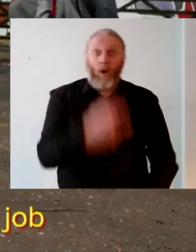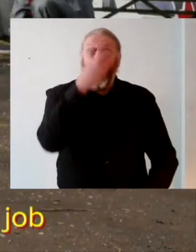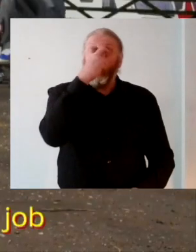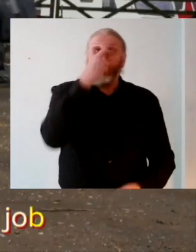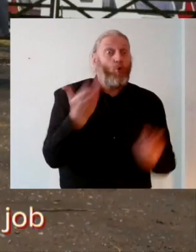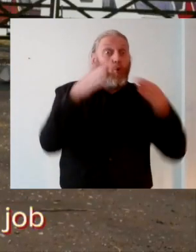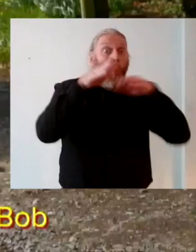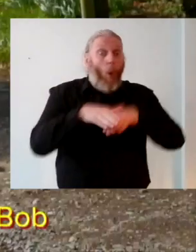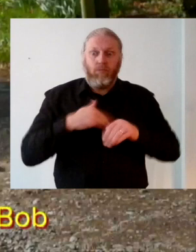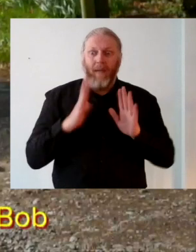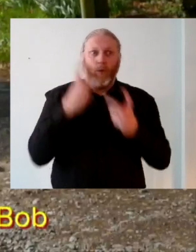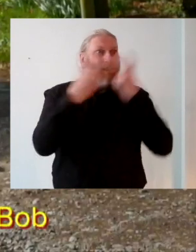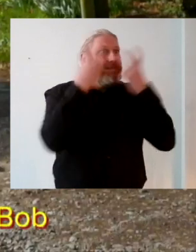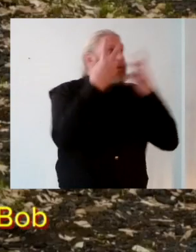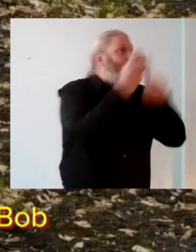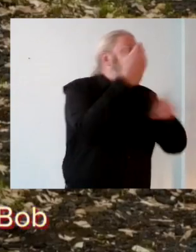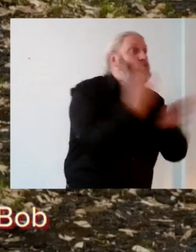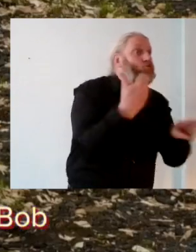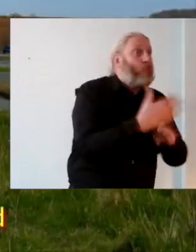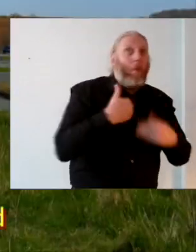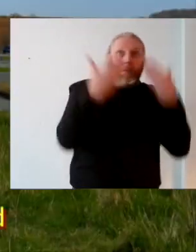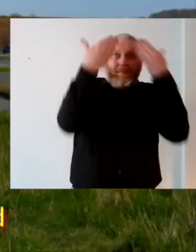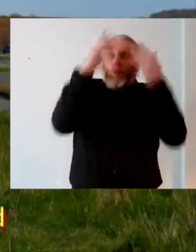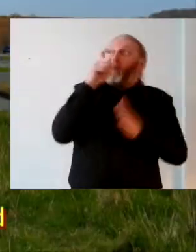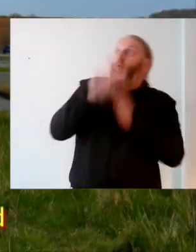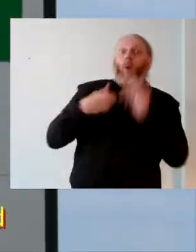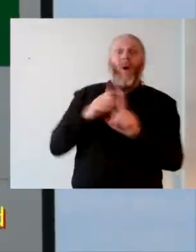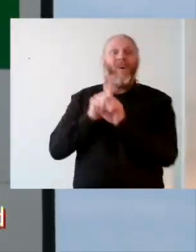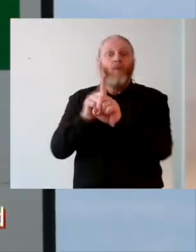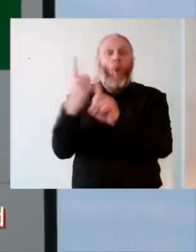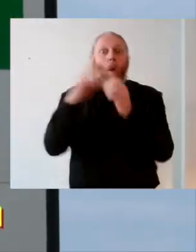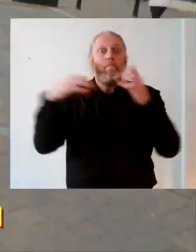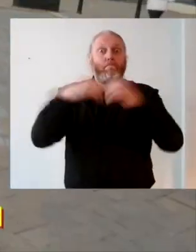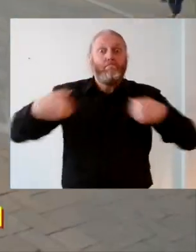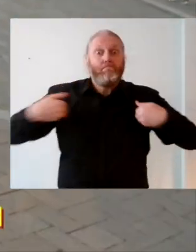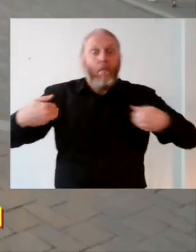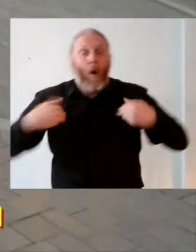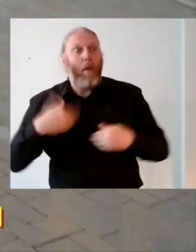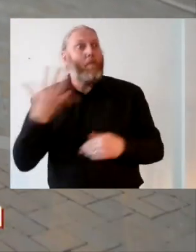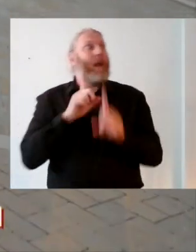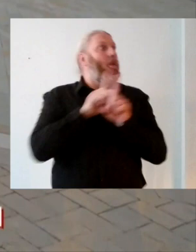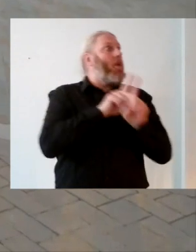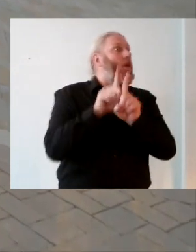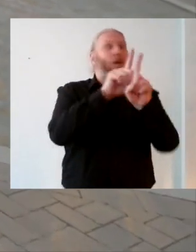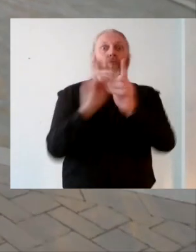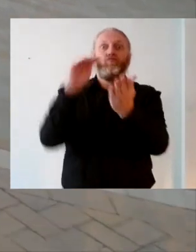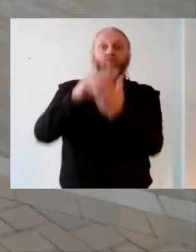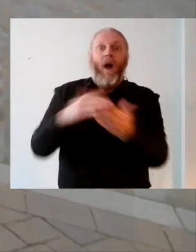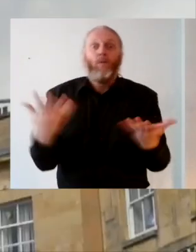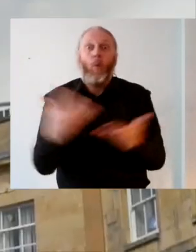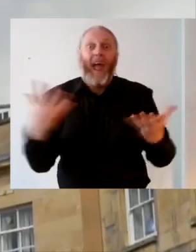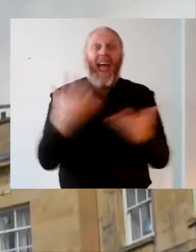Circus closed, had to get a job, didn't know what to do, so I followed Bob. Didn't know where we were bound, but he ended up in the lost and found. And